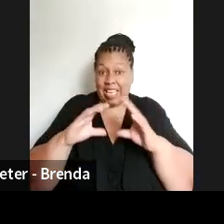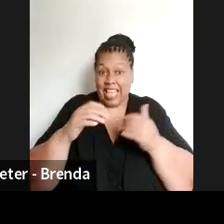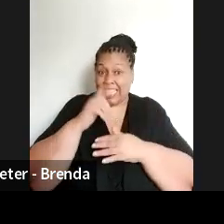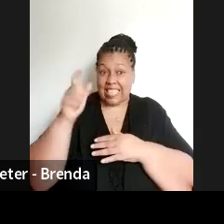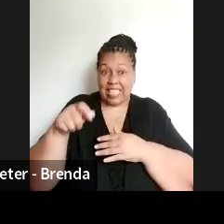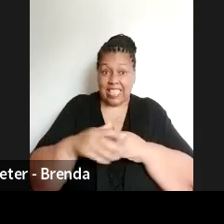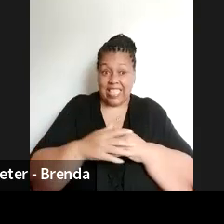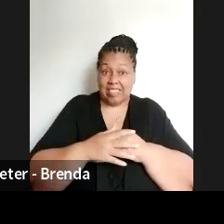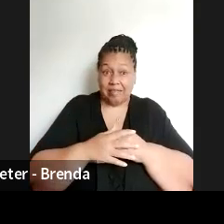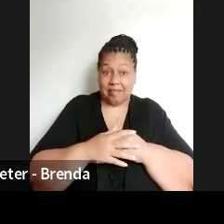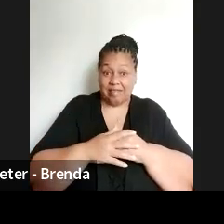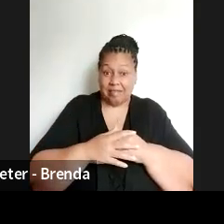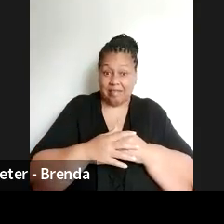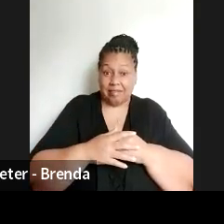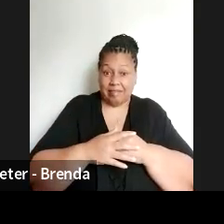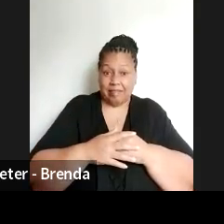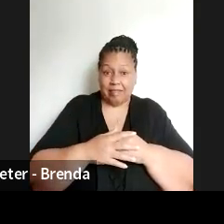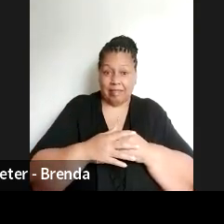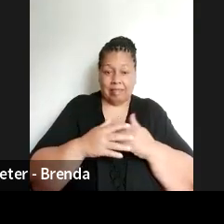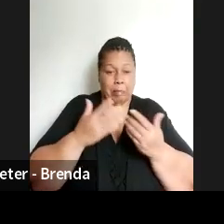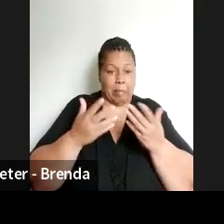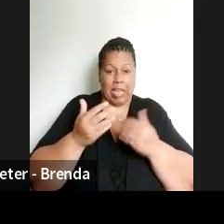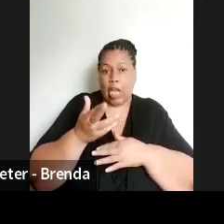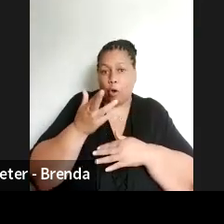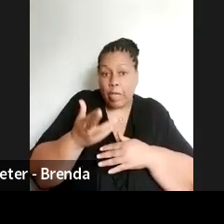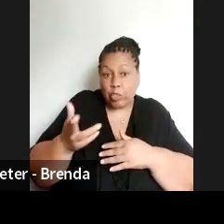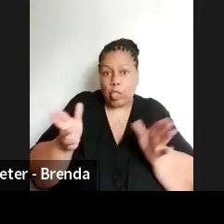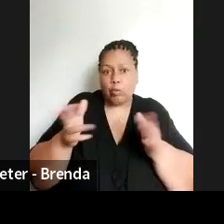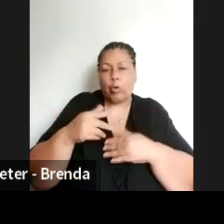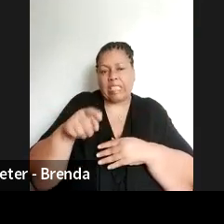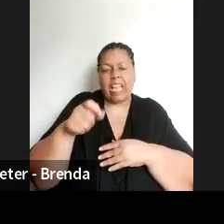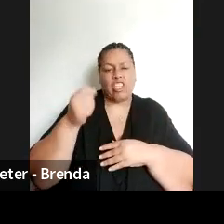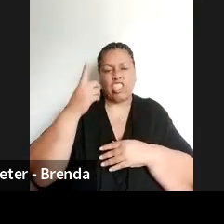Like maybe I can understand like a resource room, or